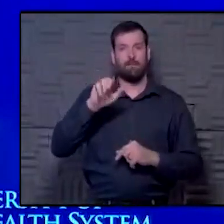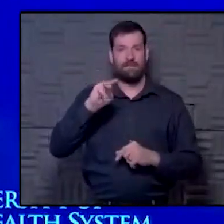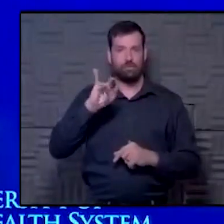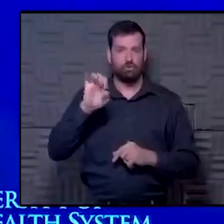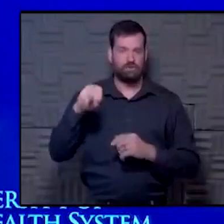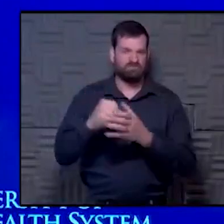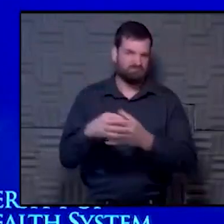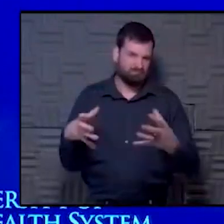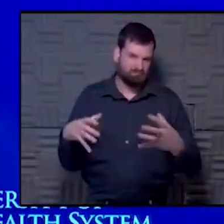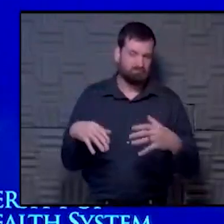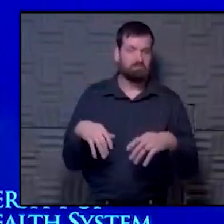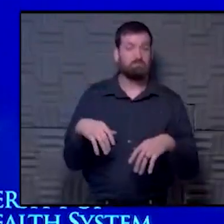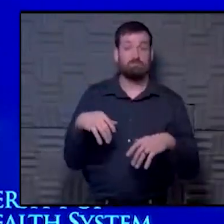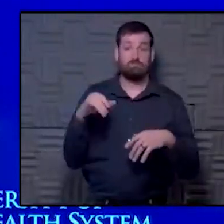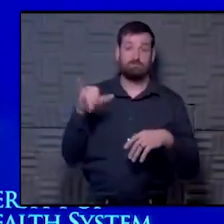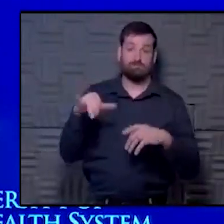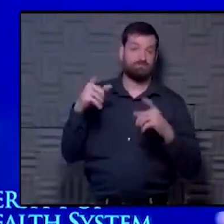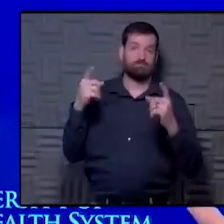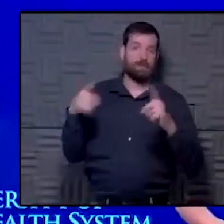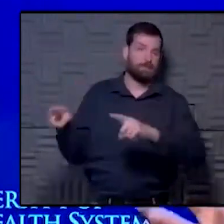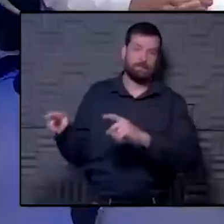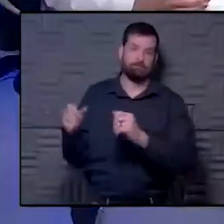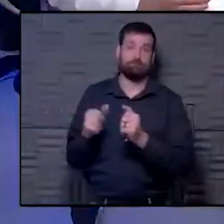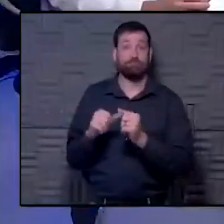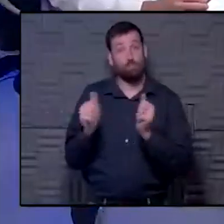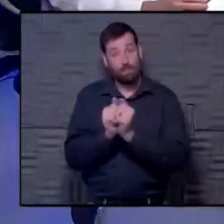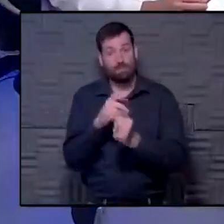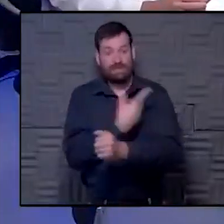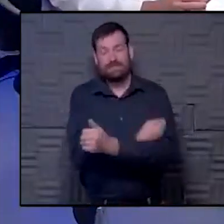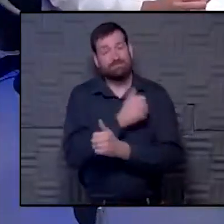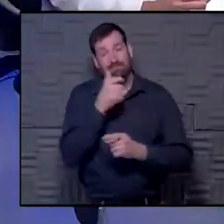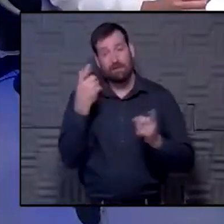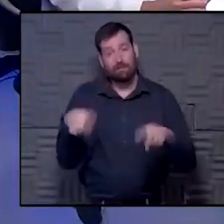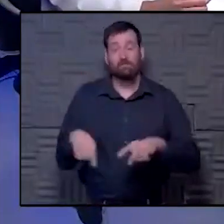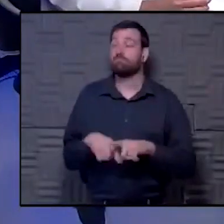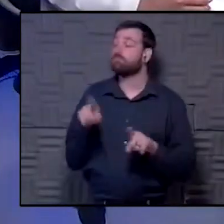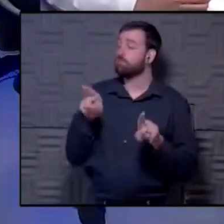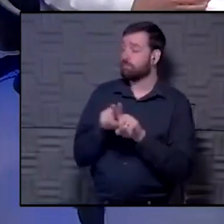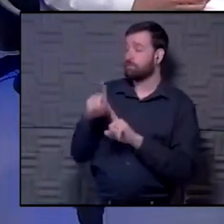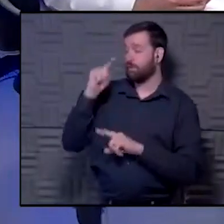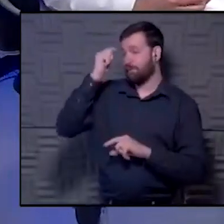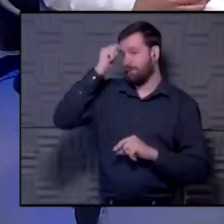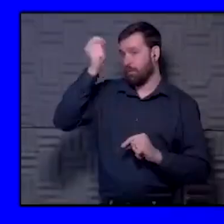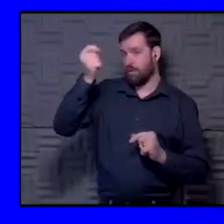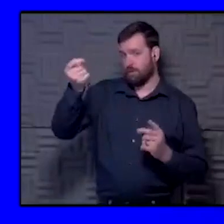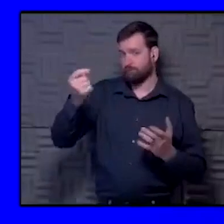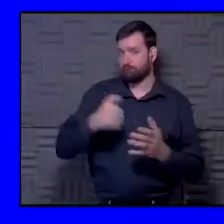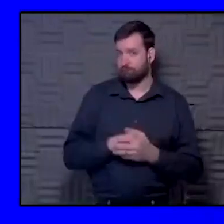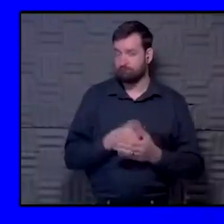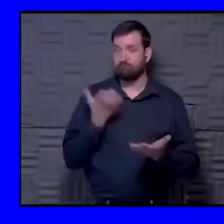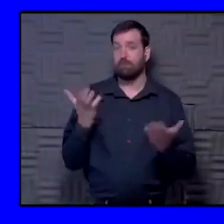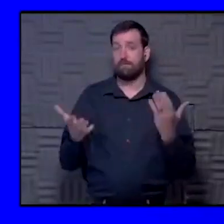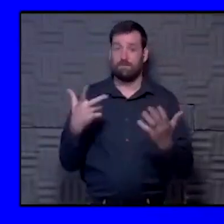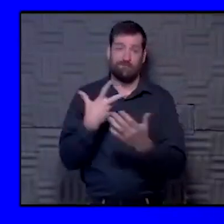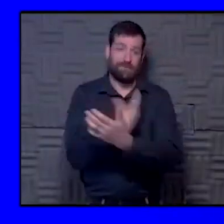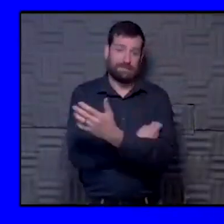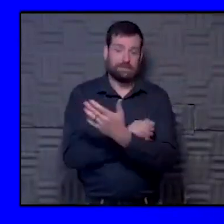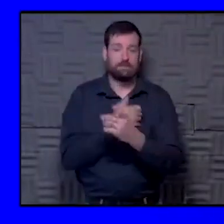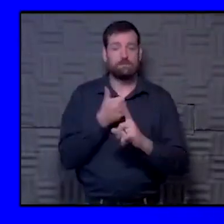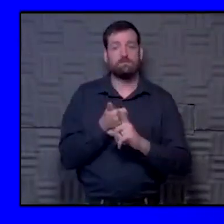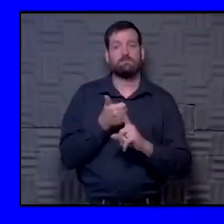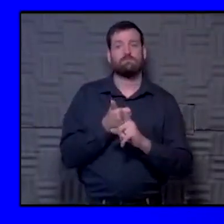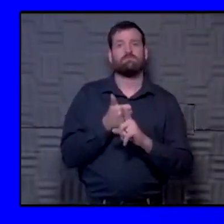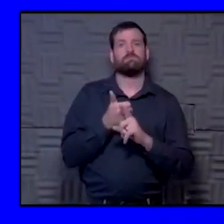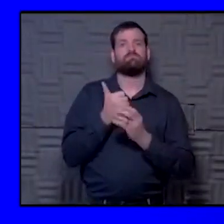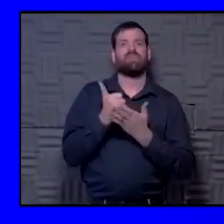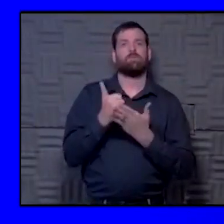with vaccination, that doesn't appear to be the case. Yeah, and Or so we guess- also, there's a theory out there that maybe with vaccination it helps kind